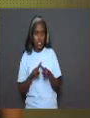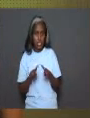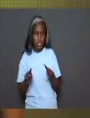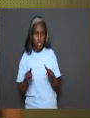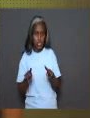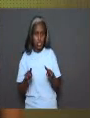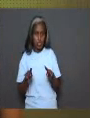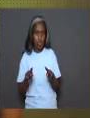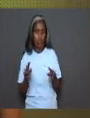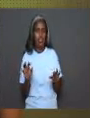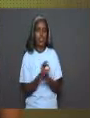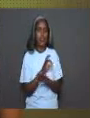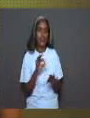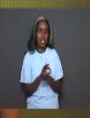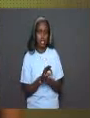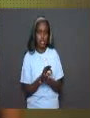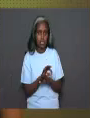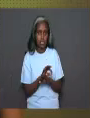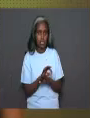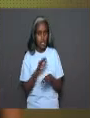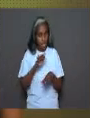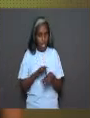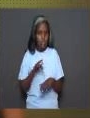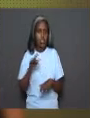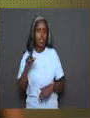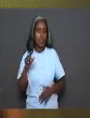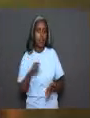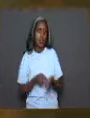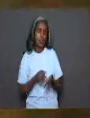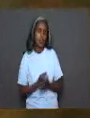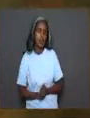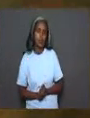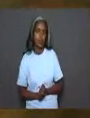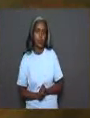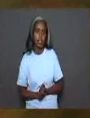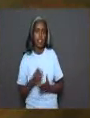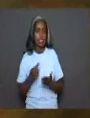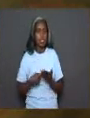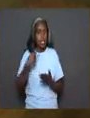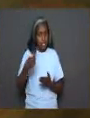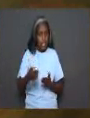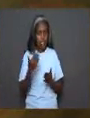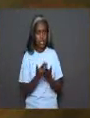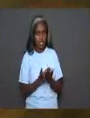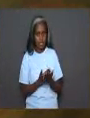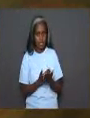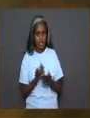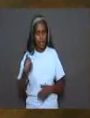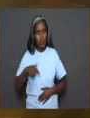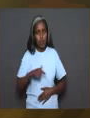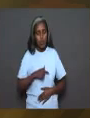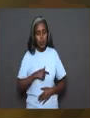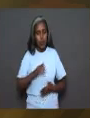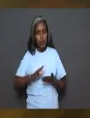differentiation of a function at a point. In the next lesson, we